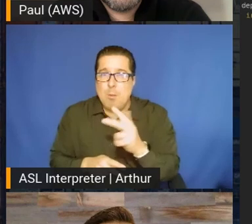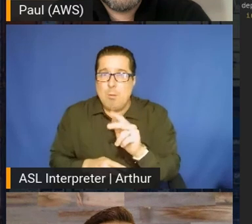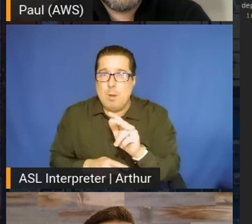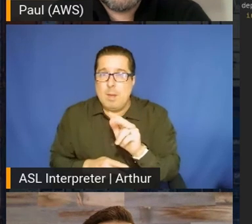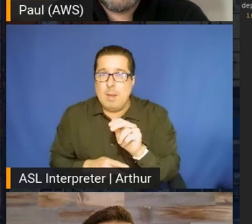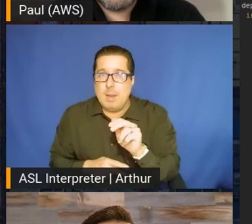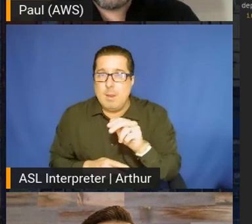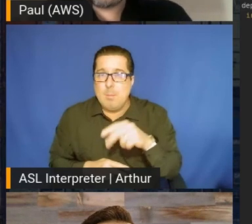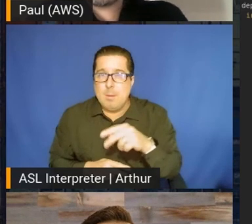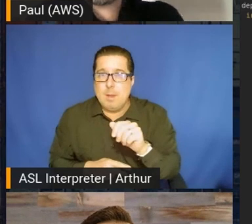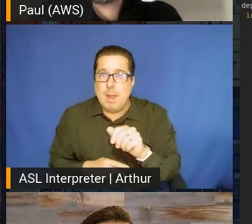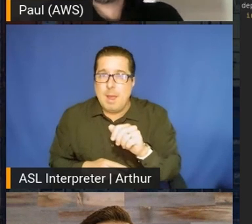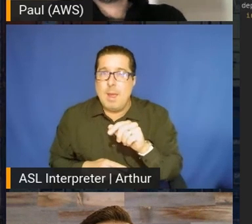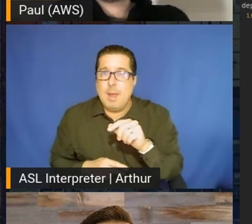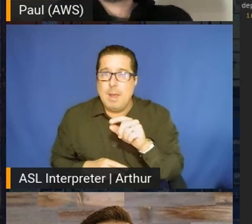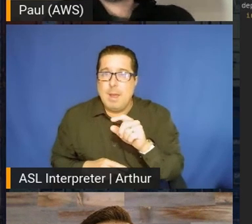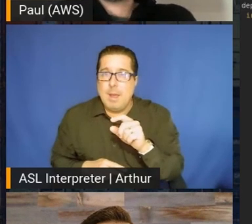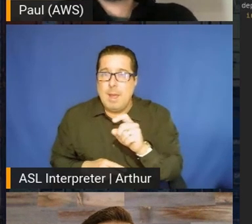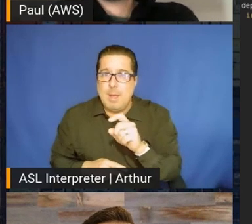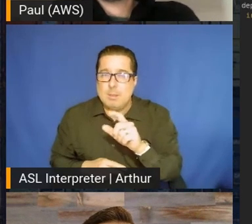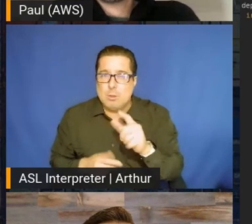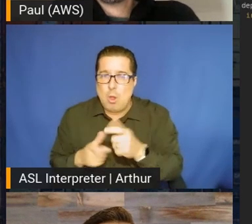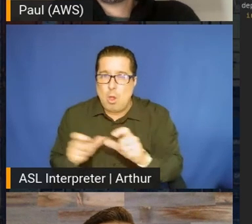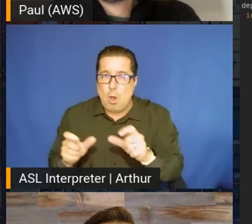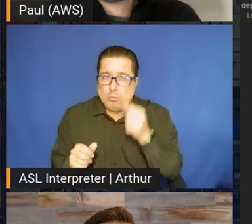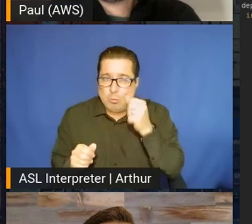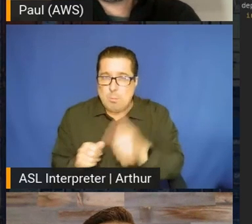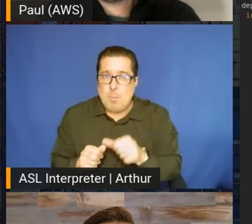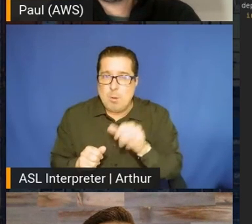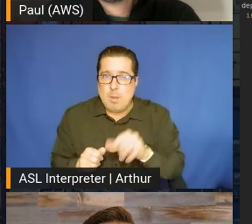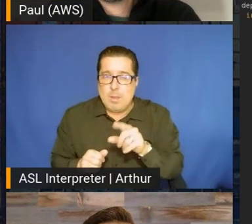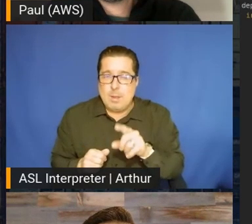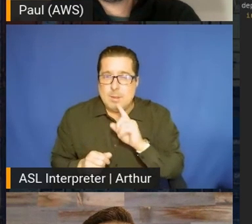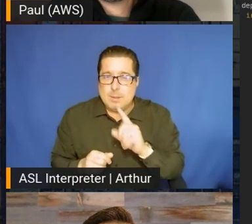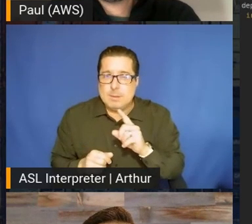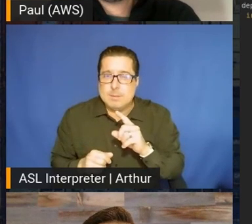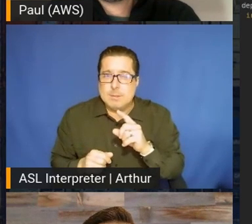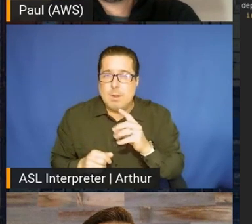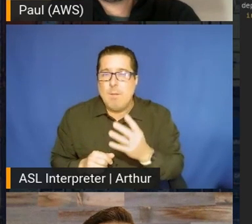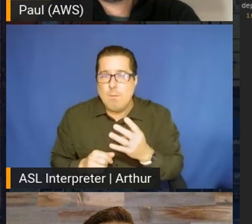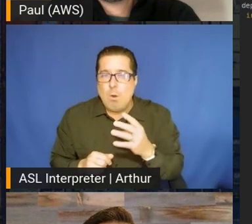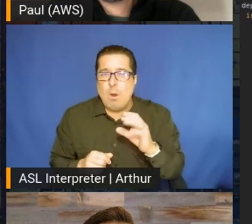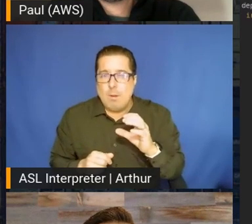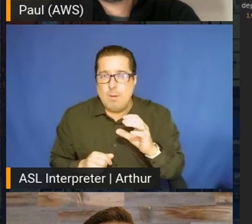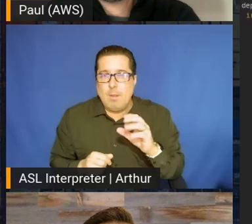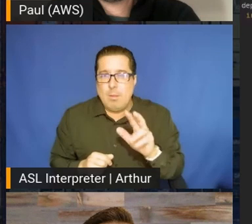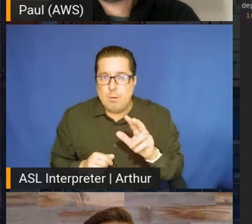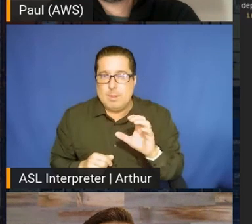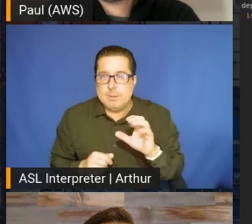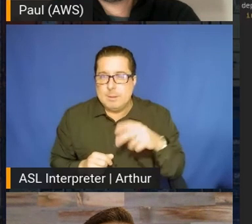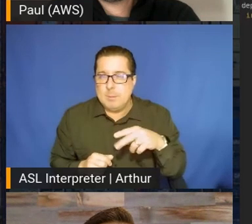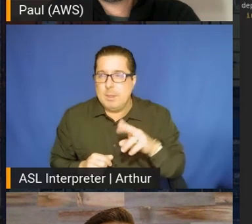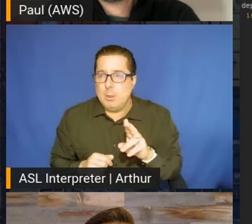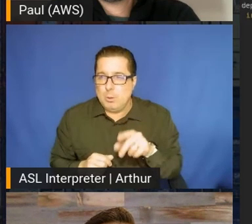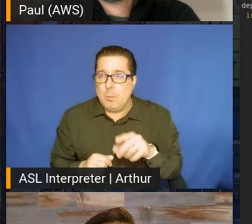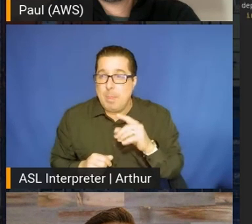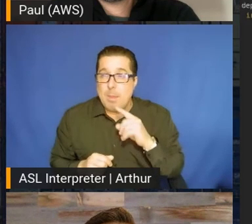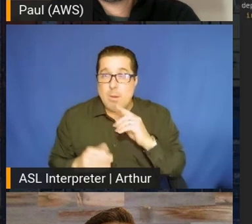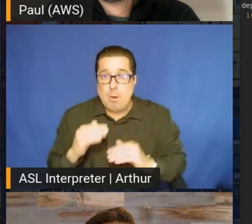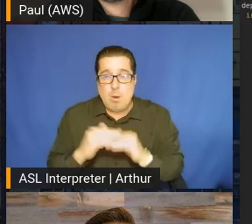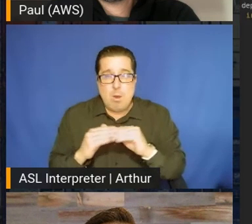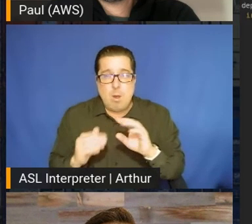you remember, which is a 4 vCPU. So just optimize compute